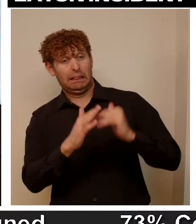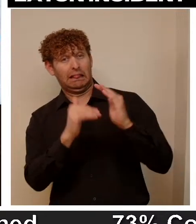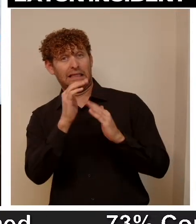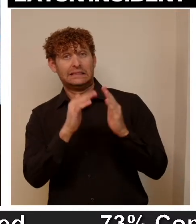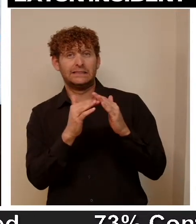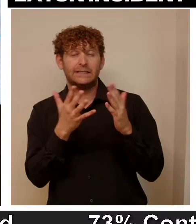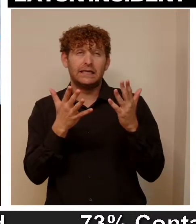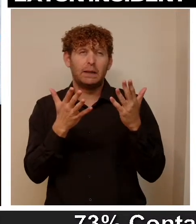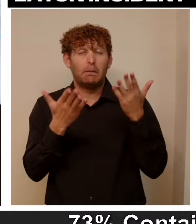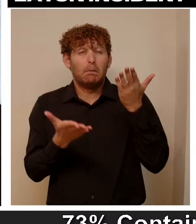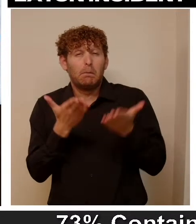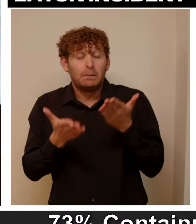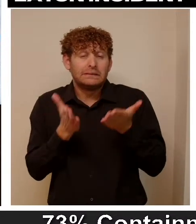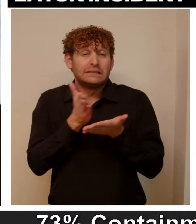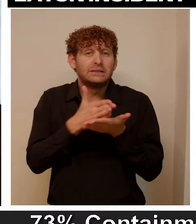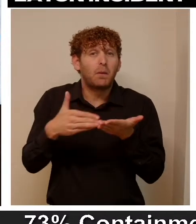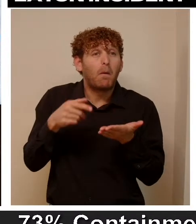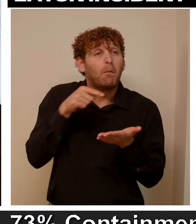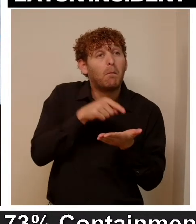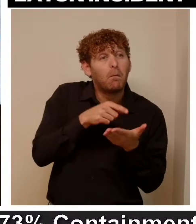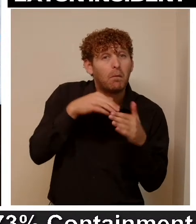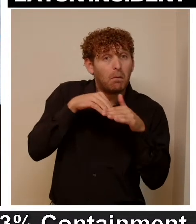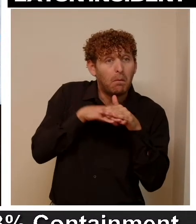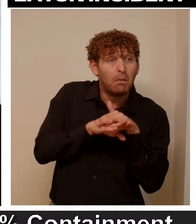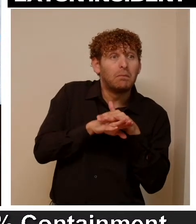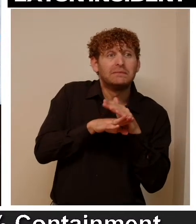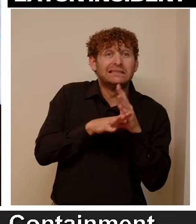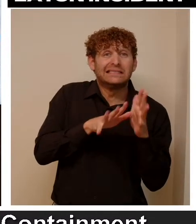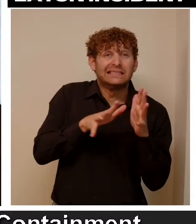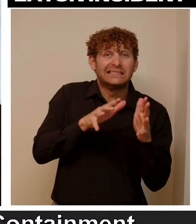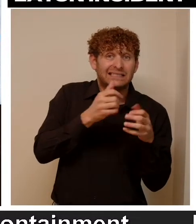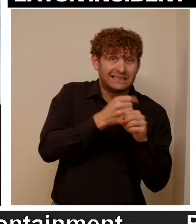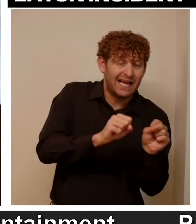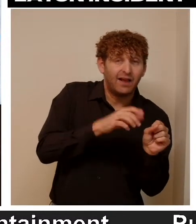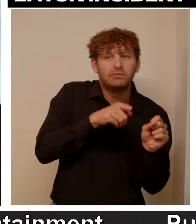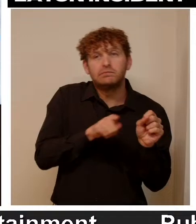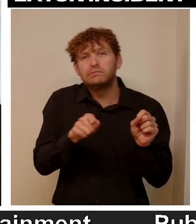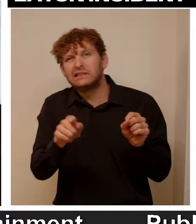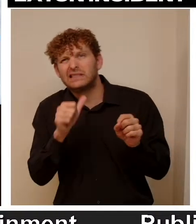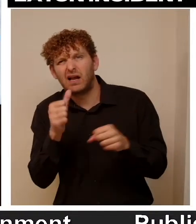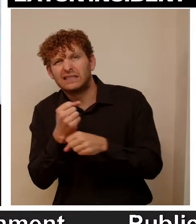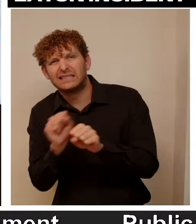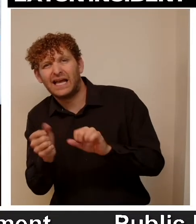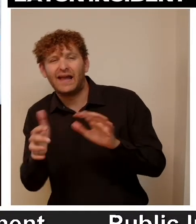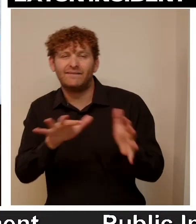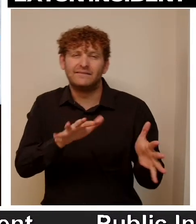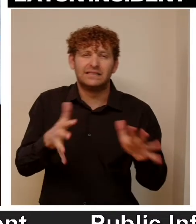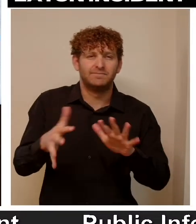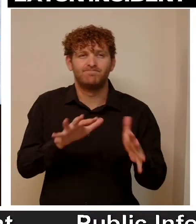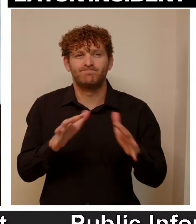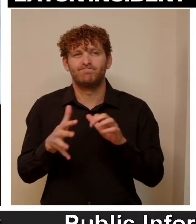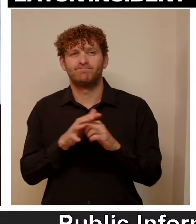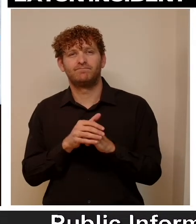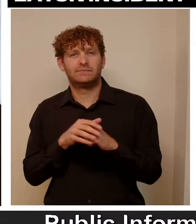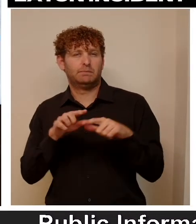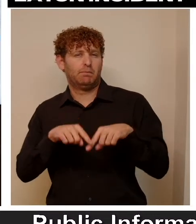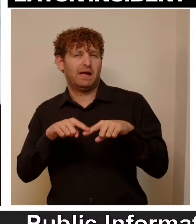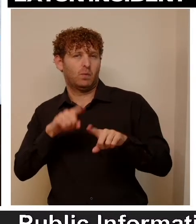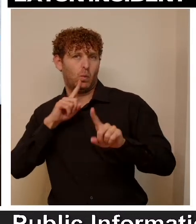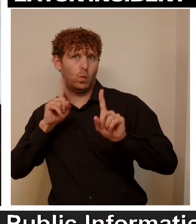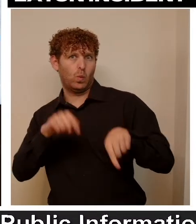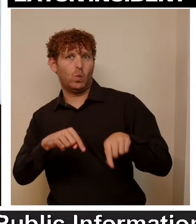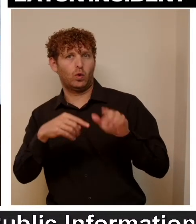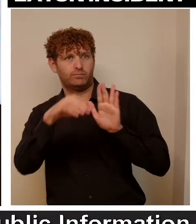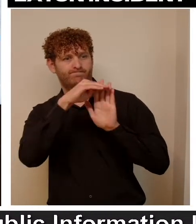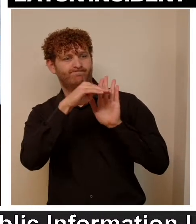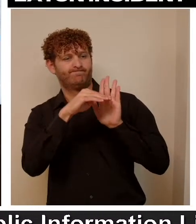other parts may be safe for limited occupancy or specific uses subject to the reopening orders from the sheriff. There will be a written